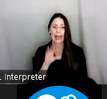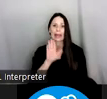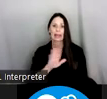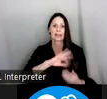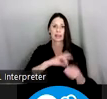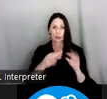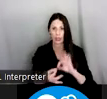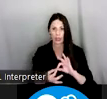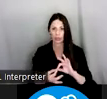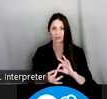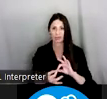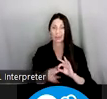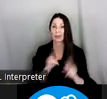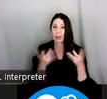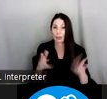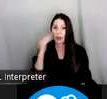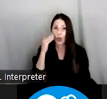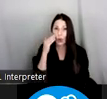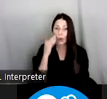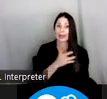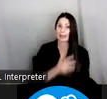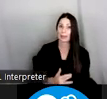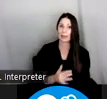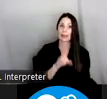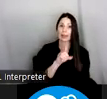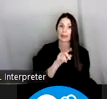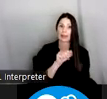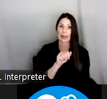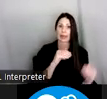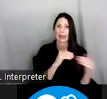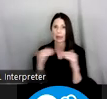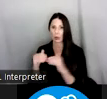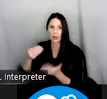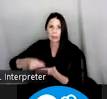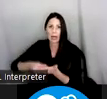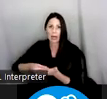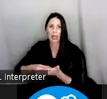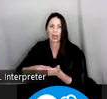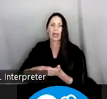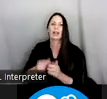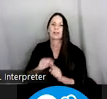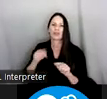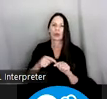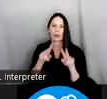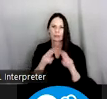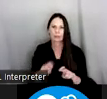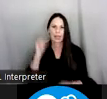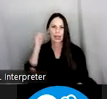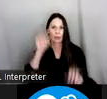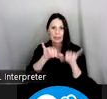typically data equals money when you're looking at government systems. And so we need to figure out how we really do